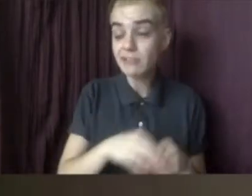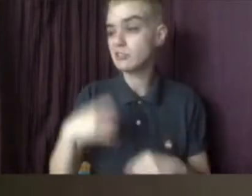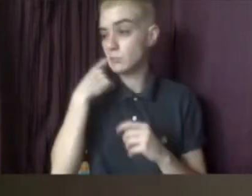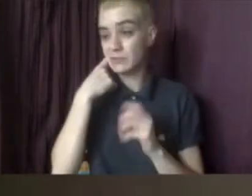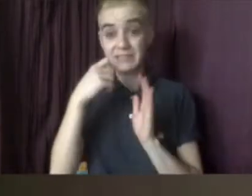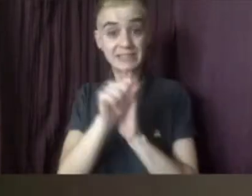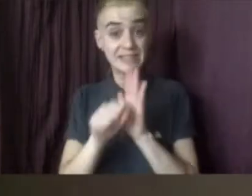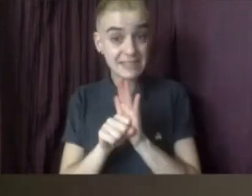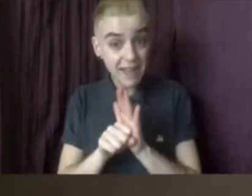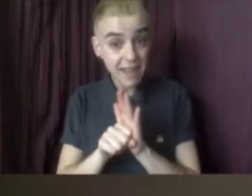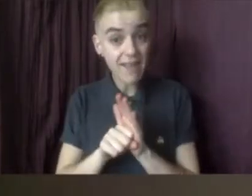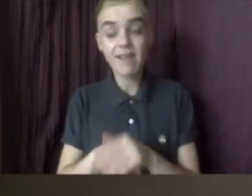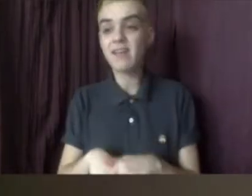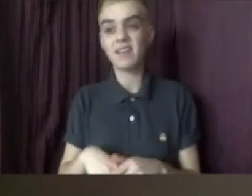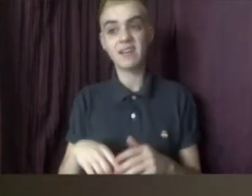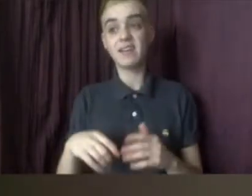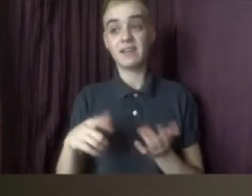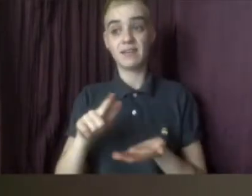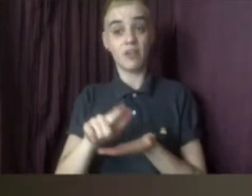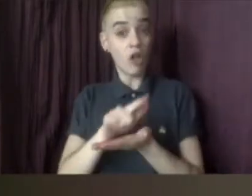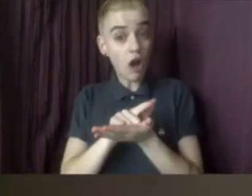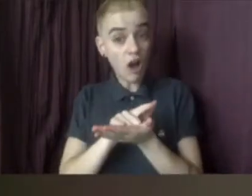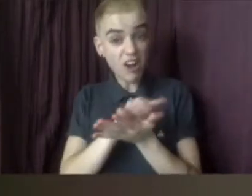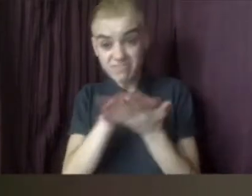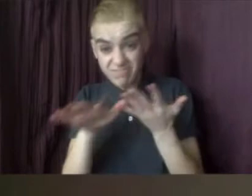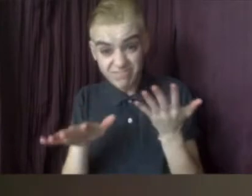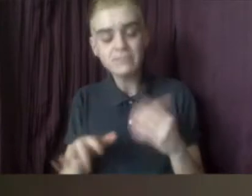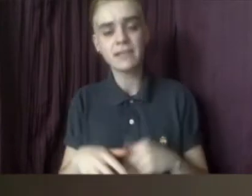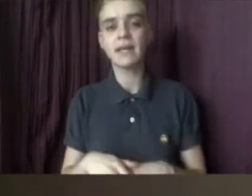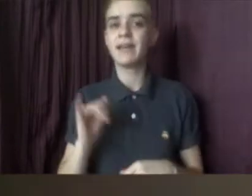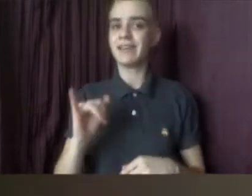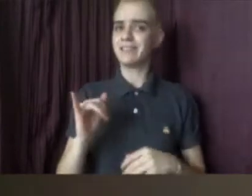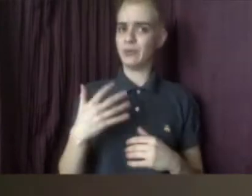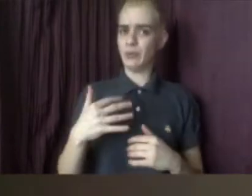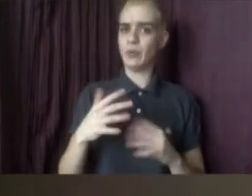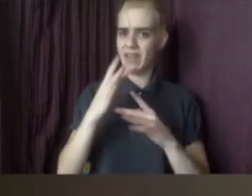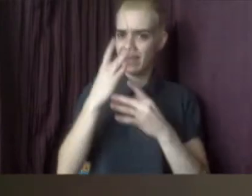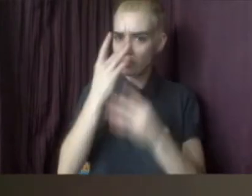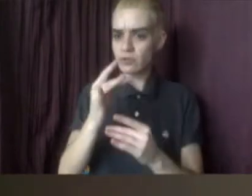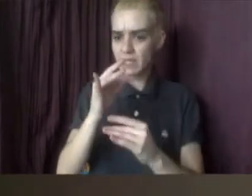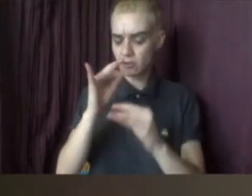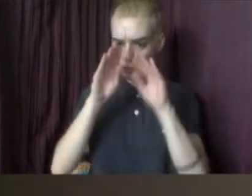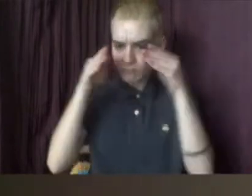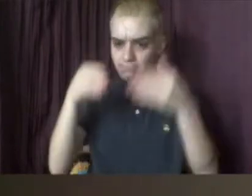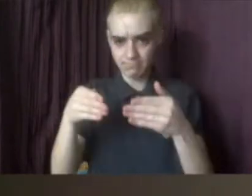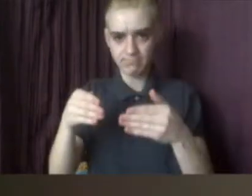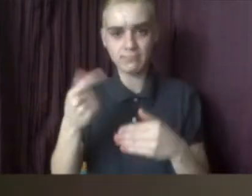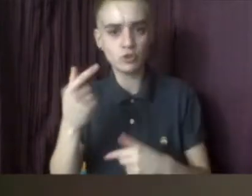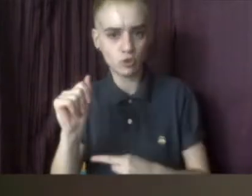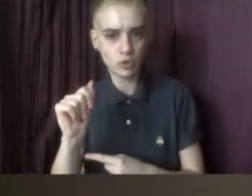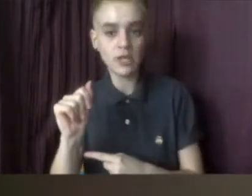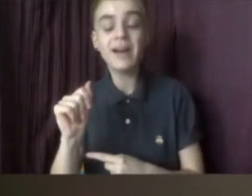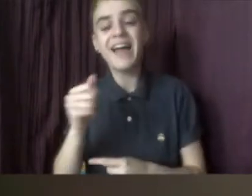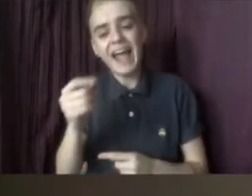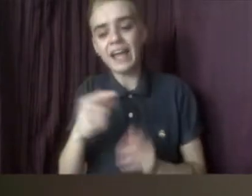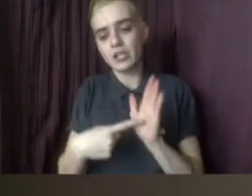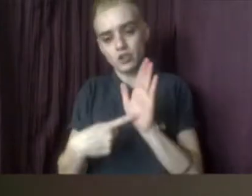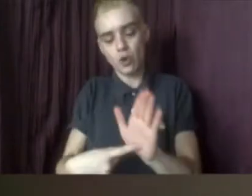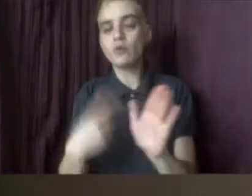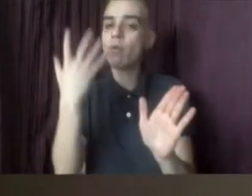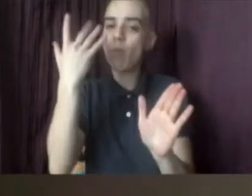the recent voting challenges in Georgia, the experience of the 2020 election, and hear about your experience running for office